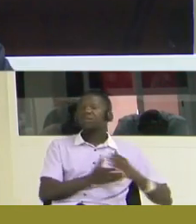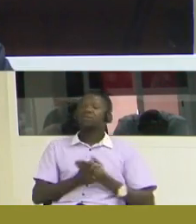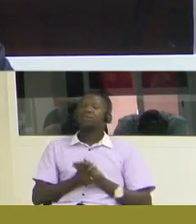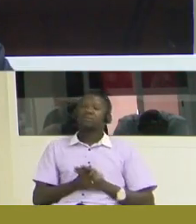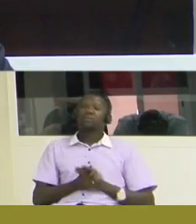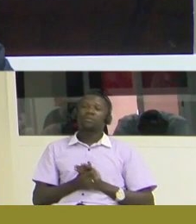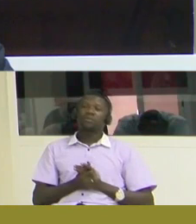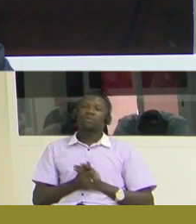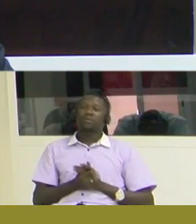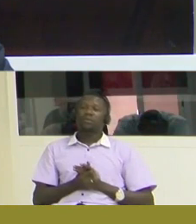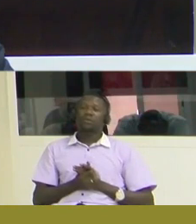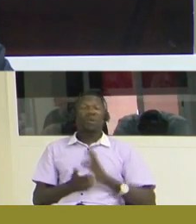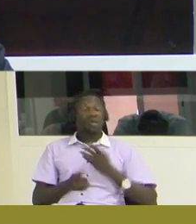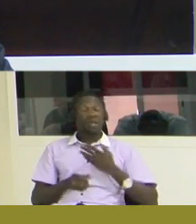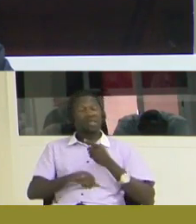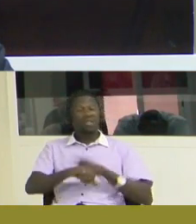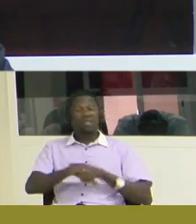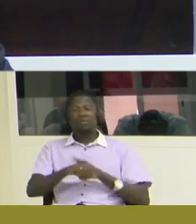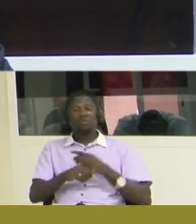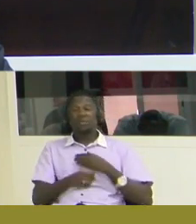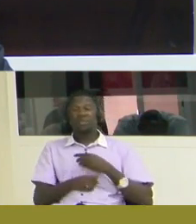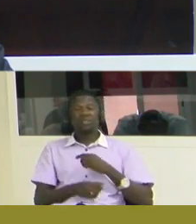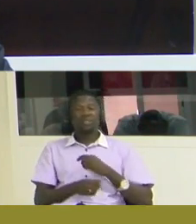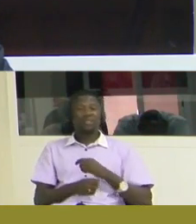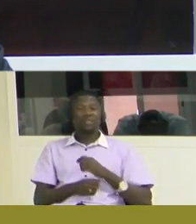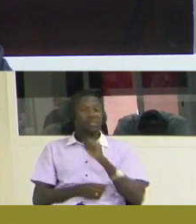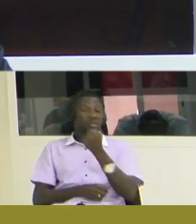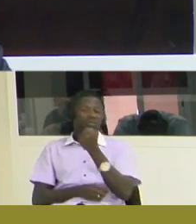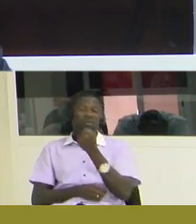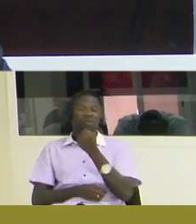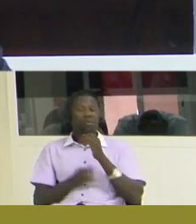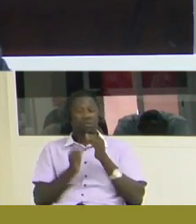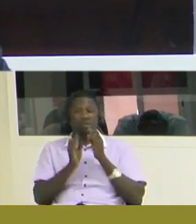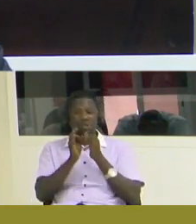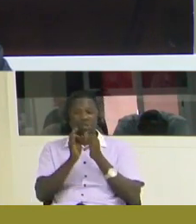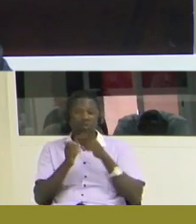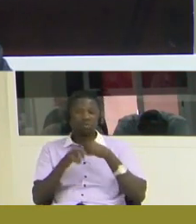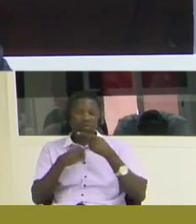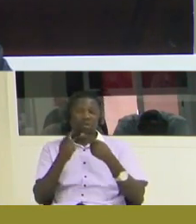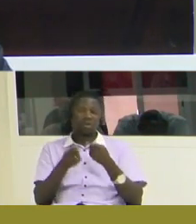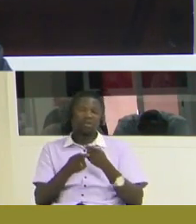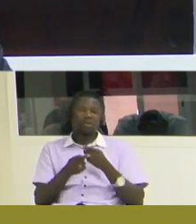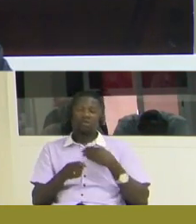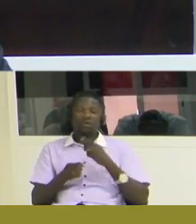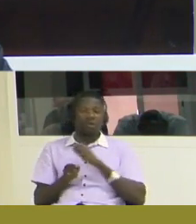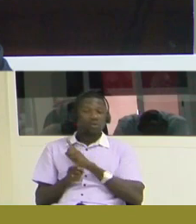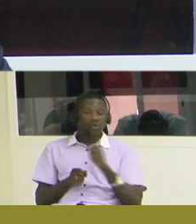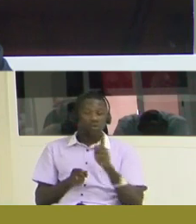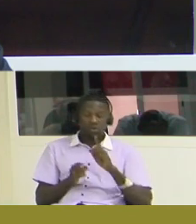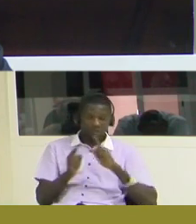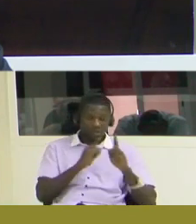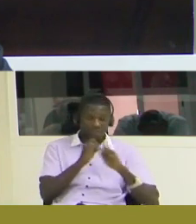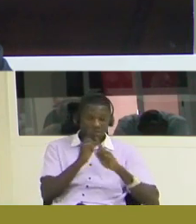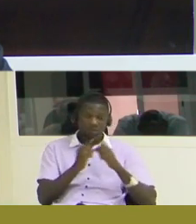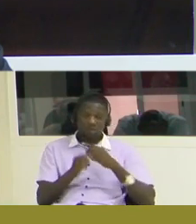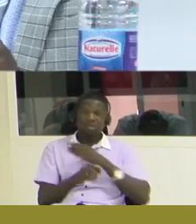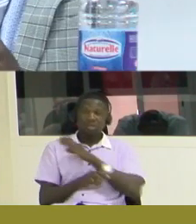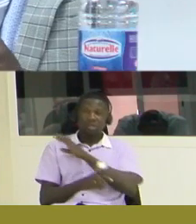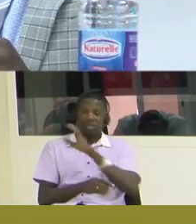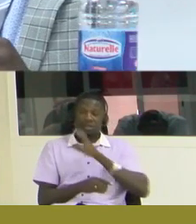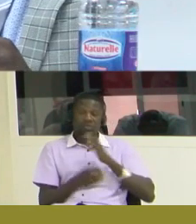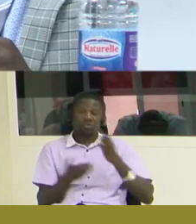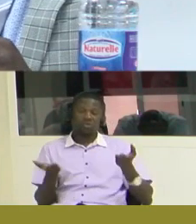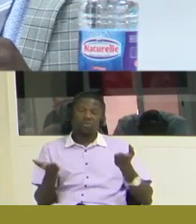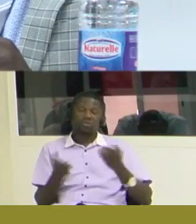implement a protocol at the last minute especially if we have not discussed it as a council but why did you say